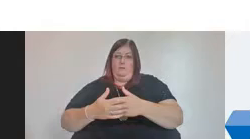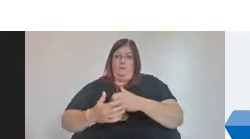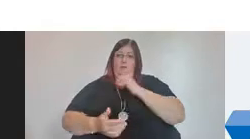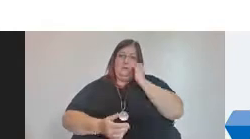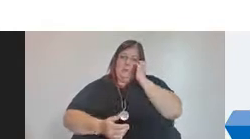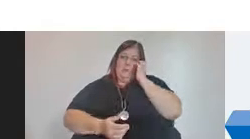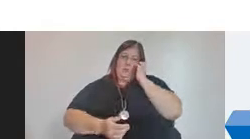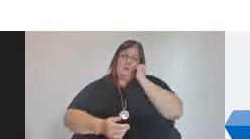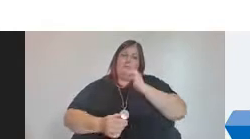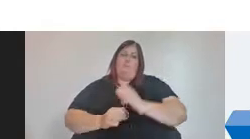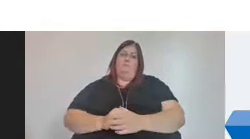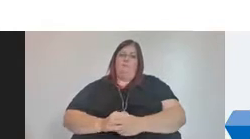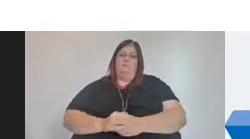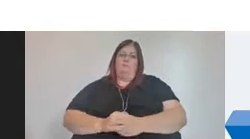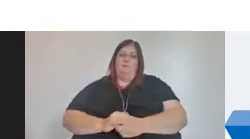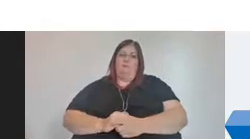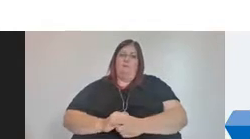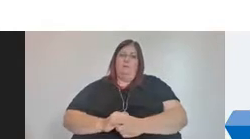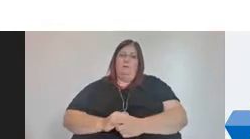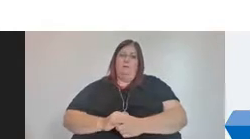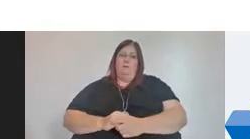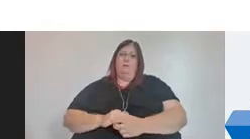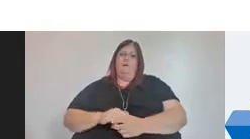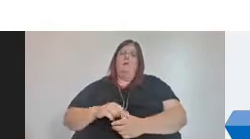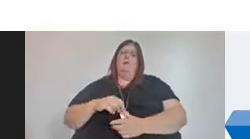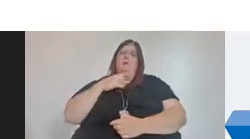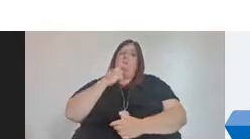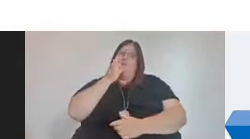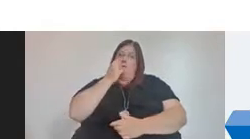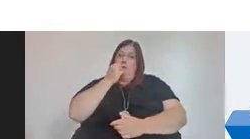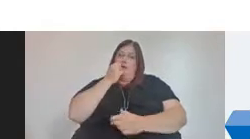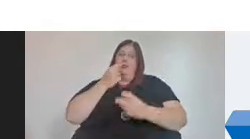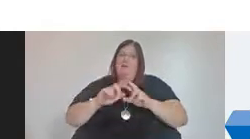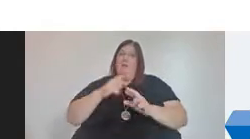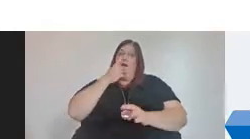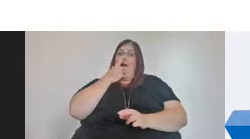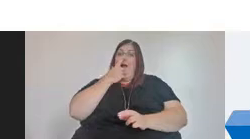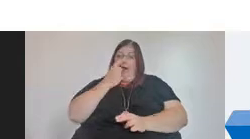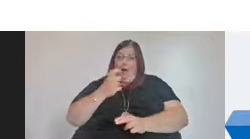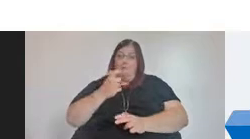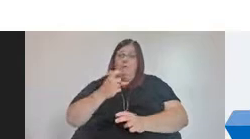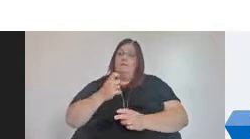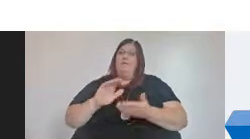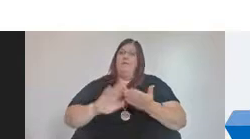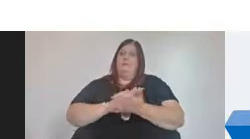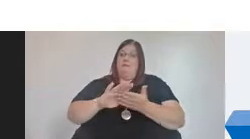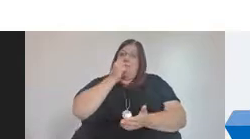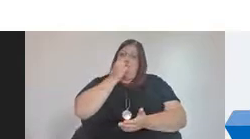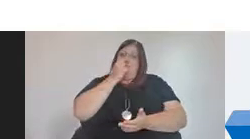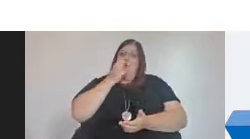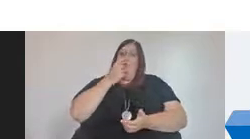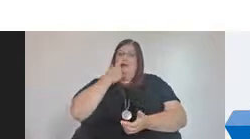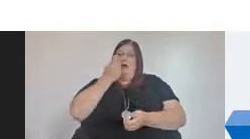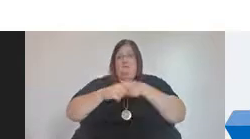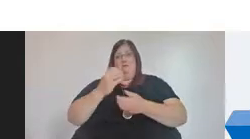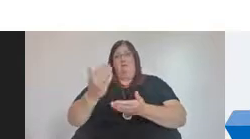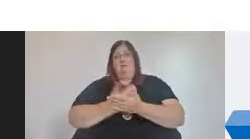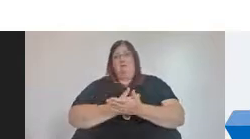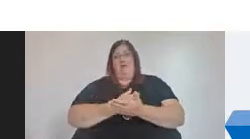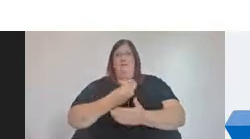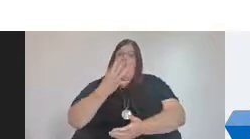that solution, 35 million of the 80 million that I mentioned would be released into the bottom line, and over, we think, about 4 or